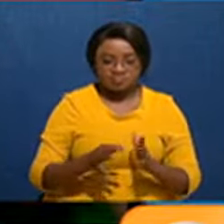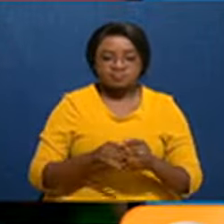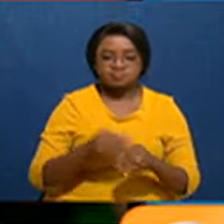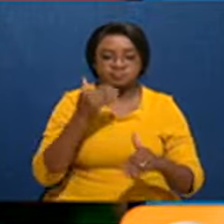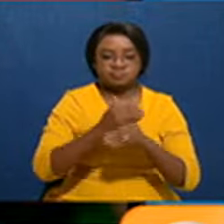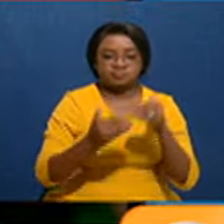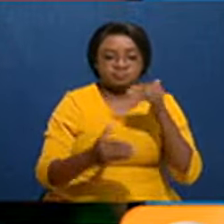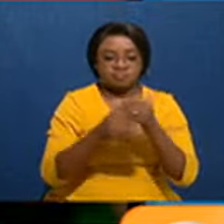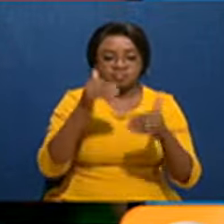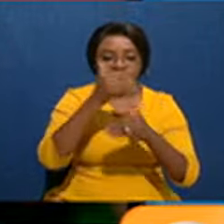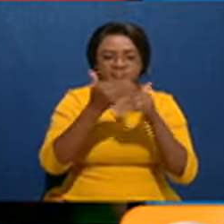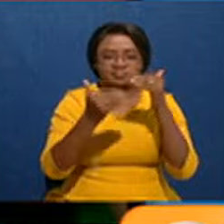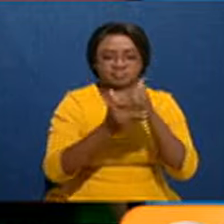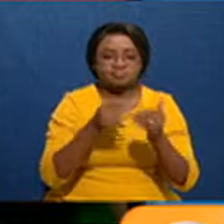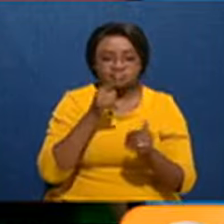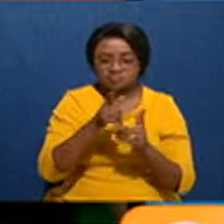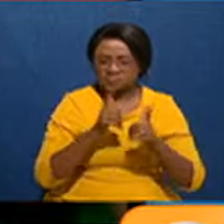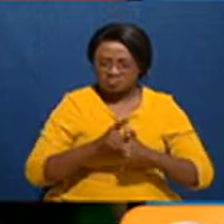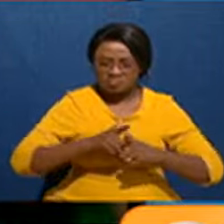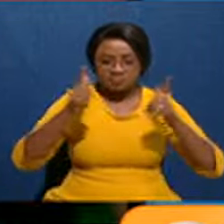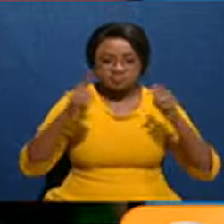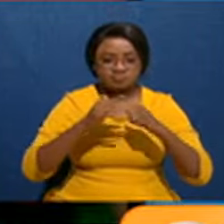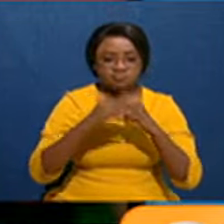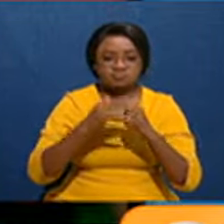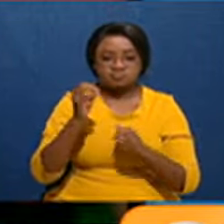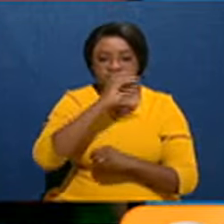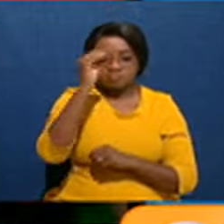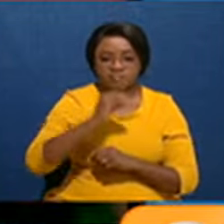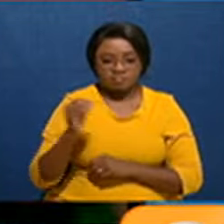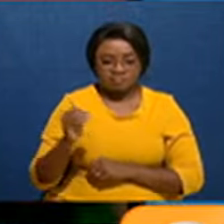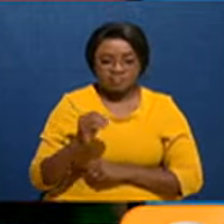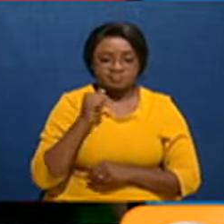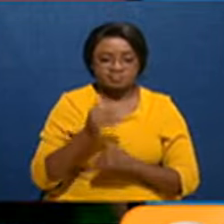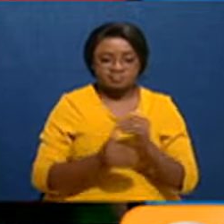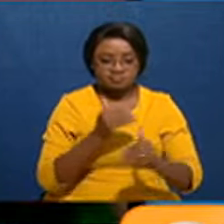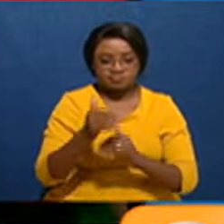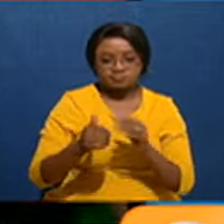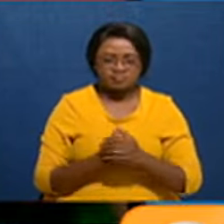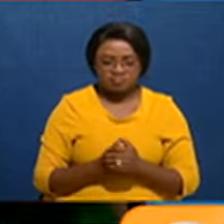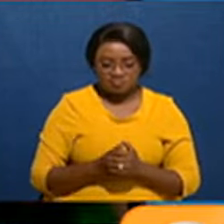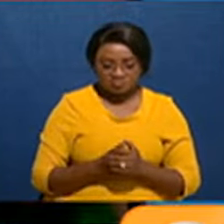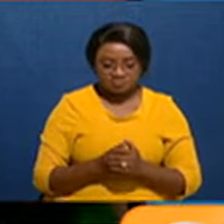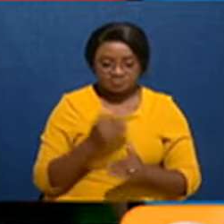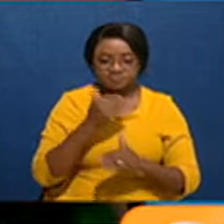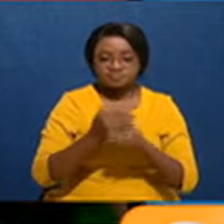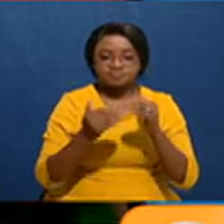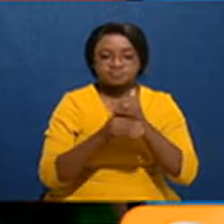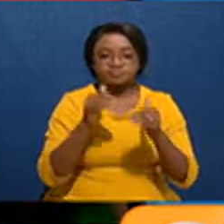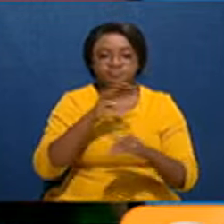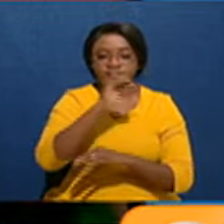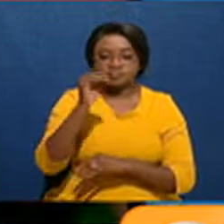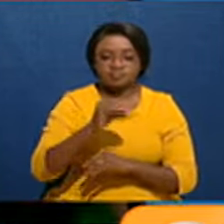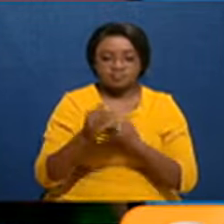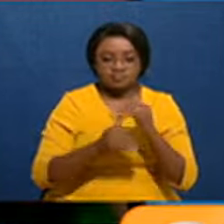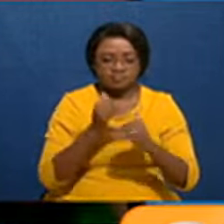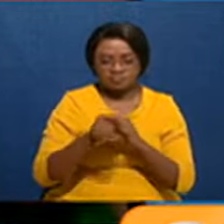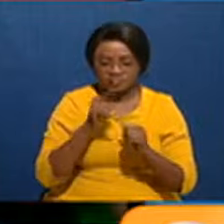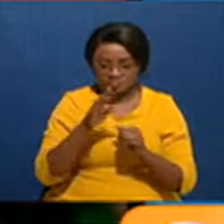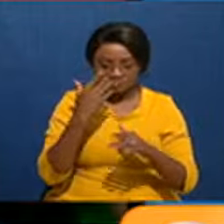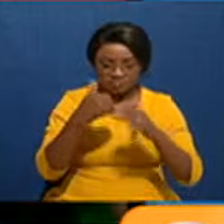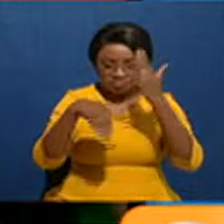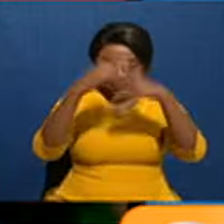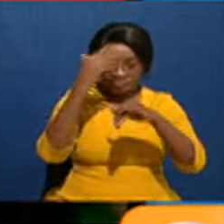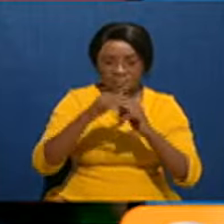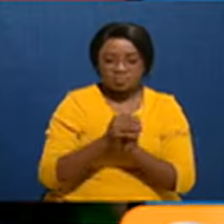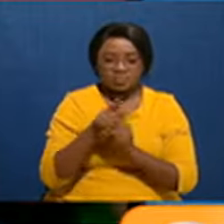Construction is largely 90% construction materials. Construction materials, the experts in the science of construction